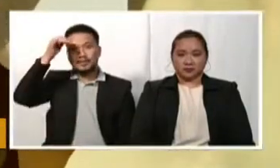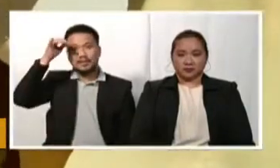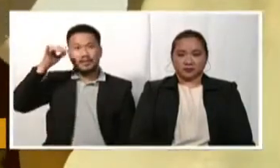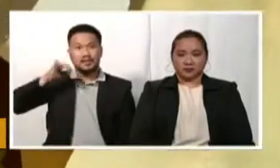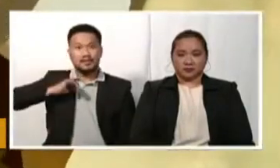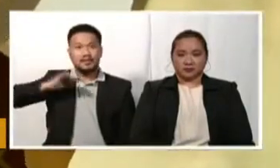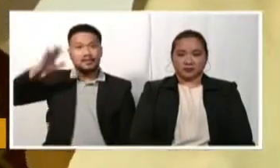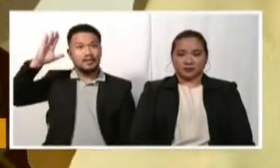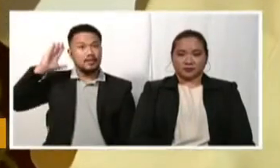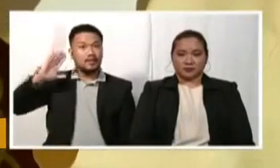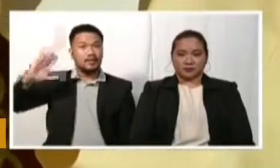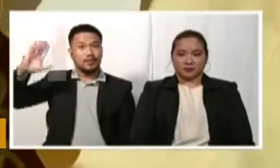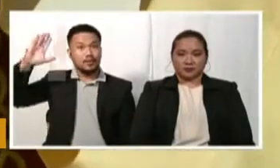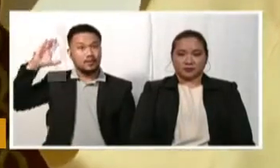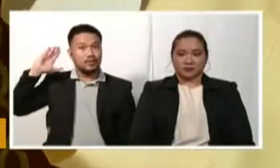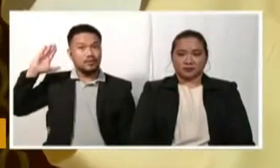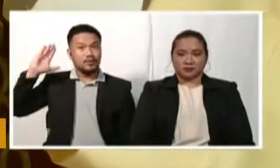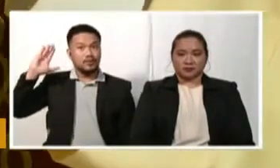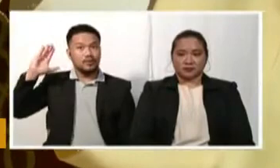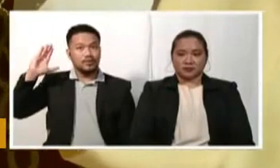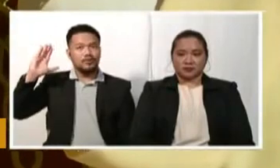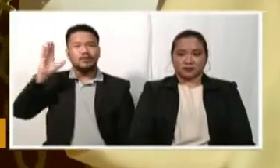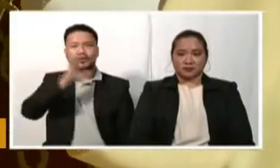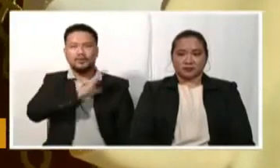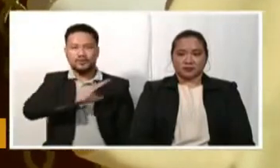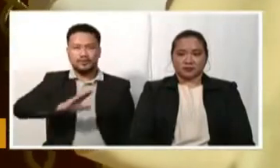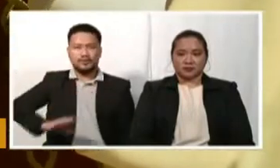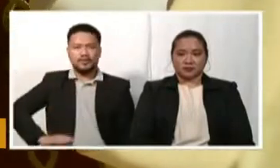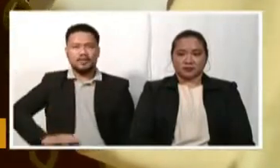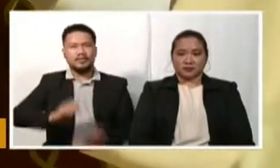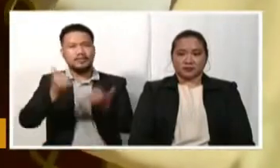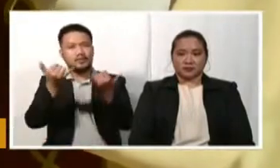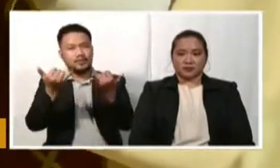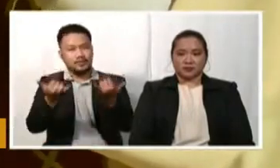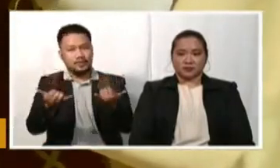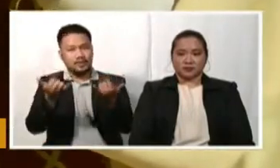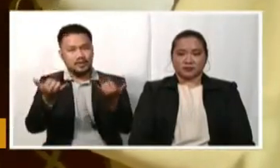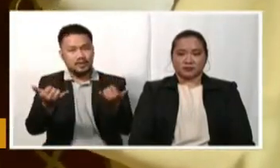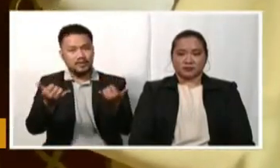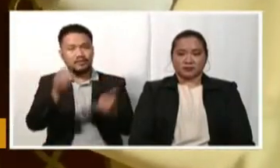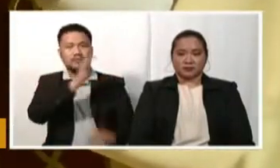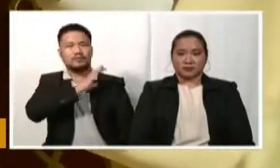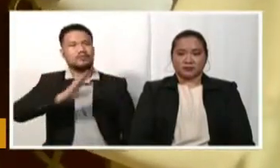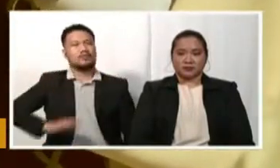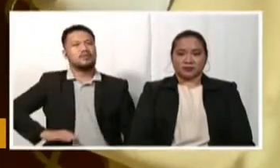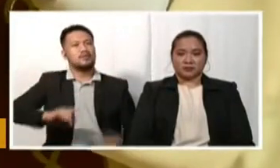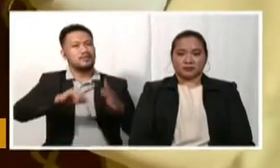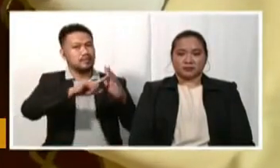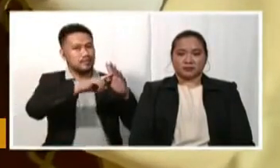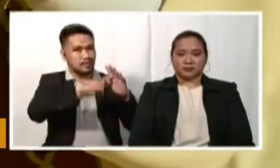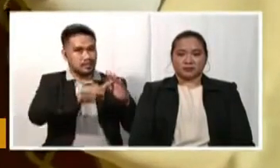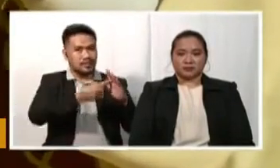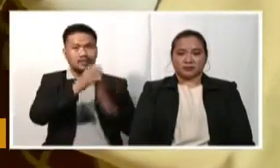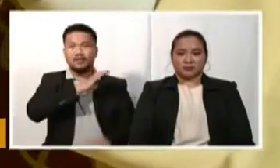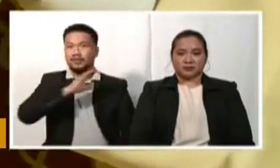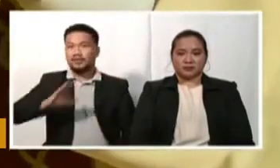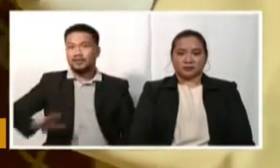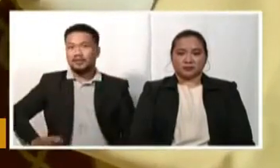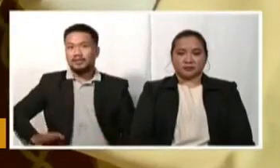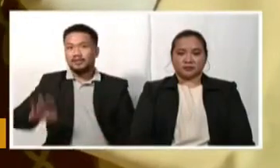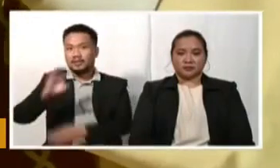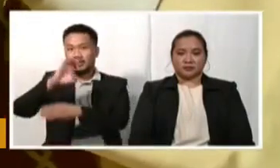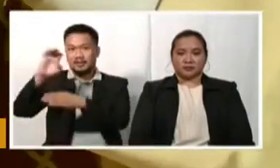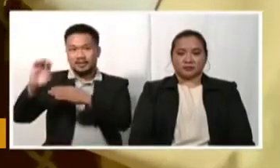yesterday and today, the beginning and the end,